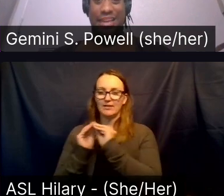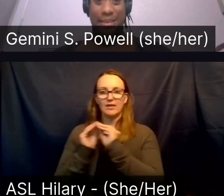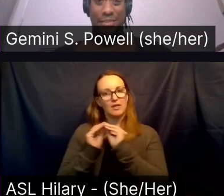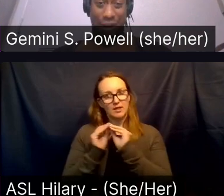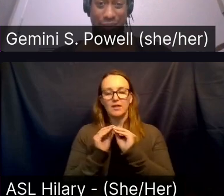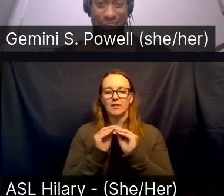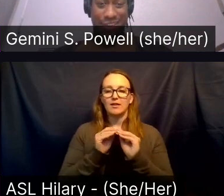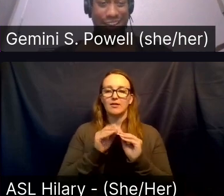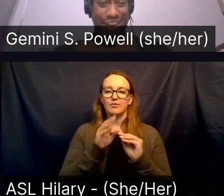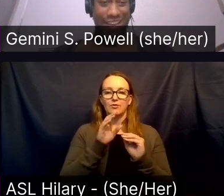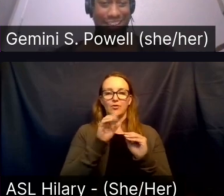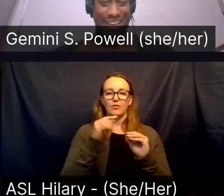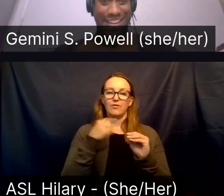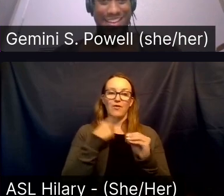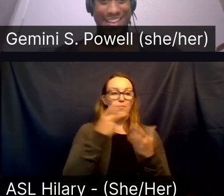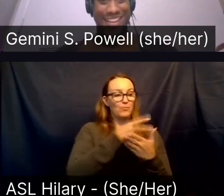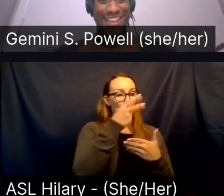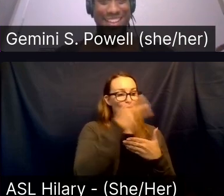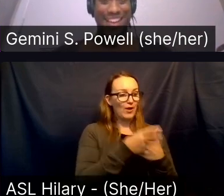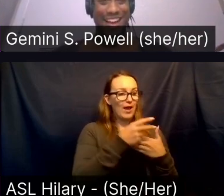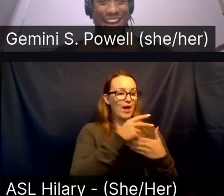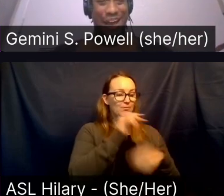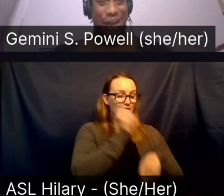debugging is getting them out.